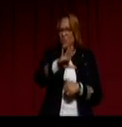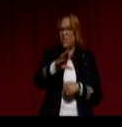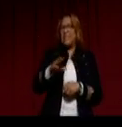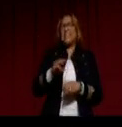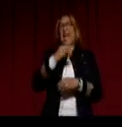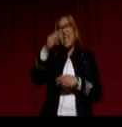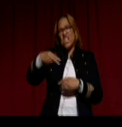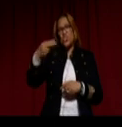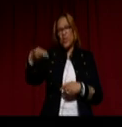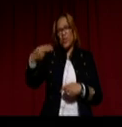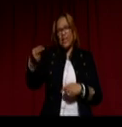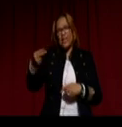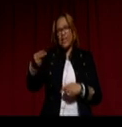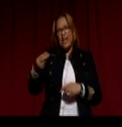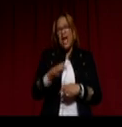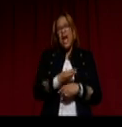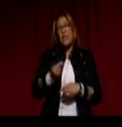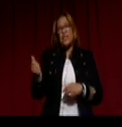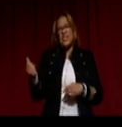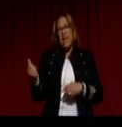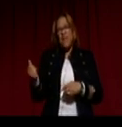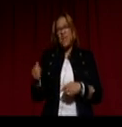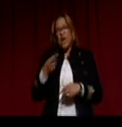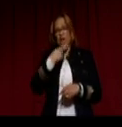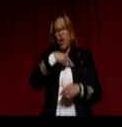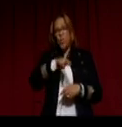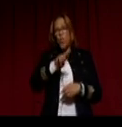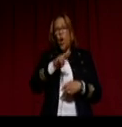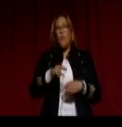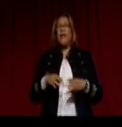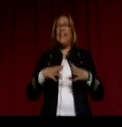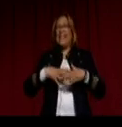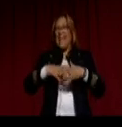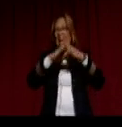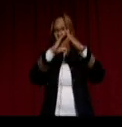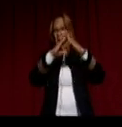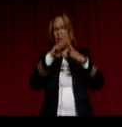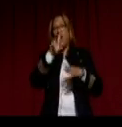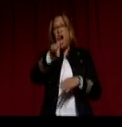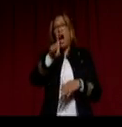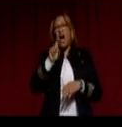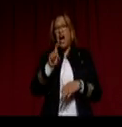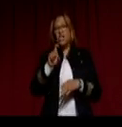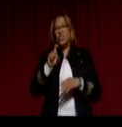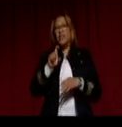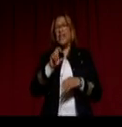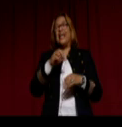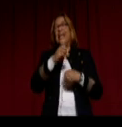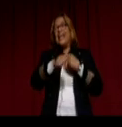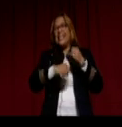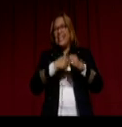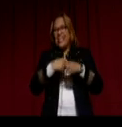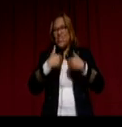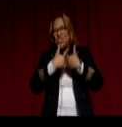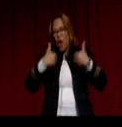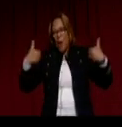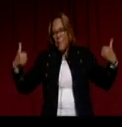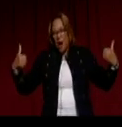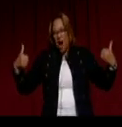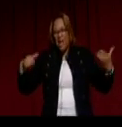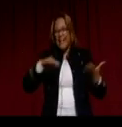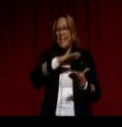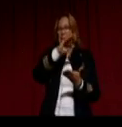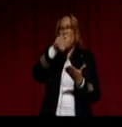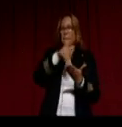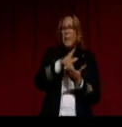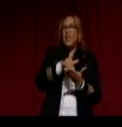history. There were several in the Roman Empire, 100 years apart. And in the Middle